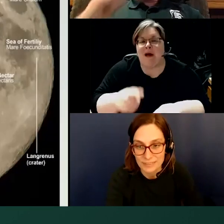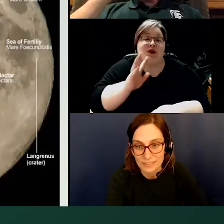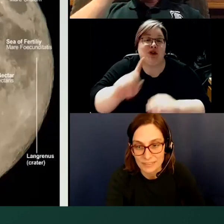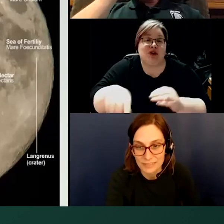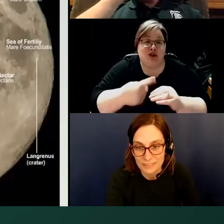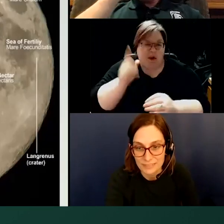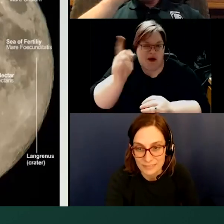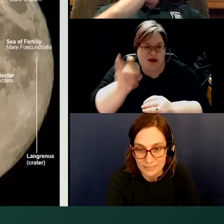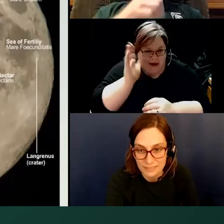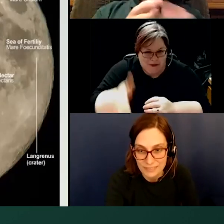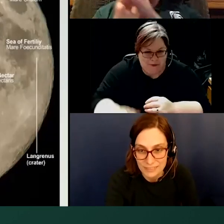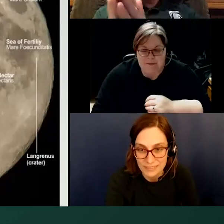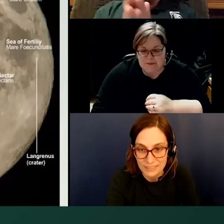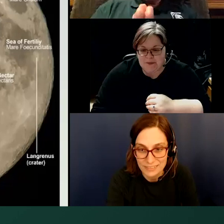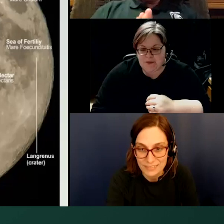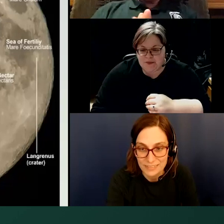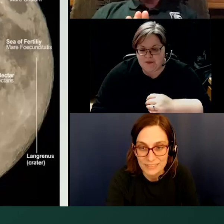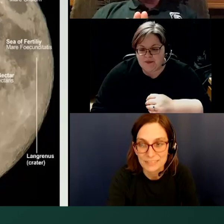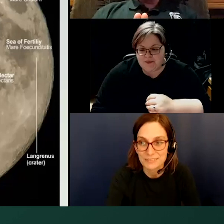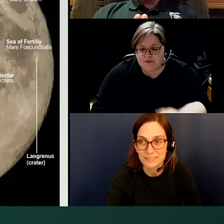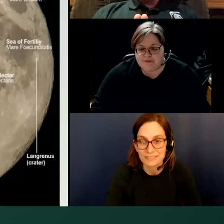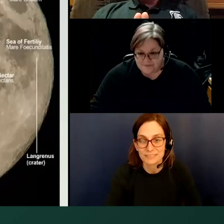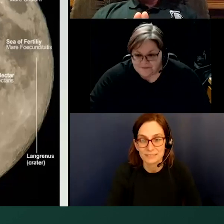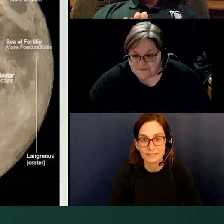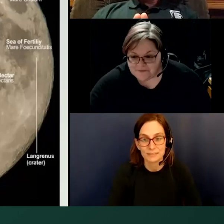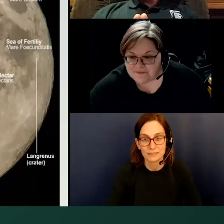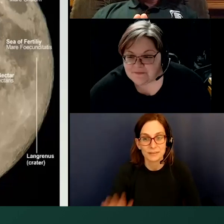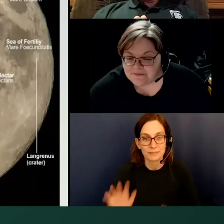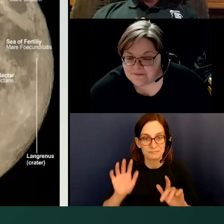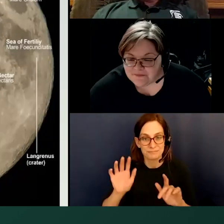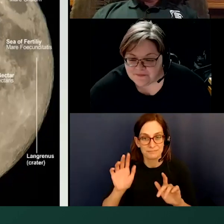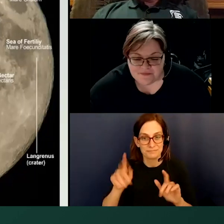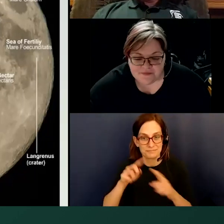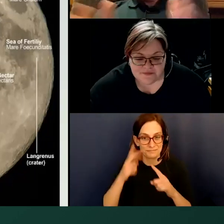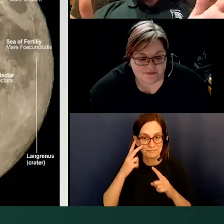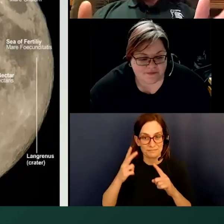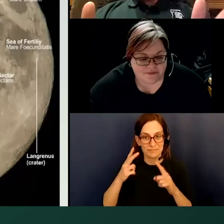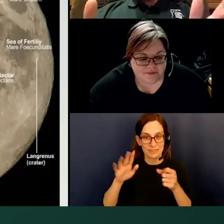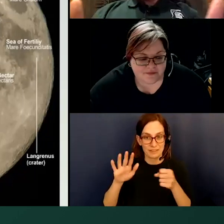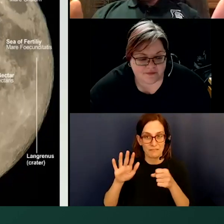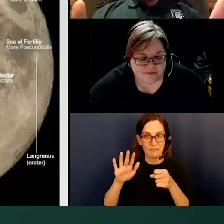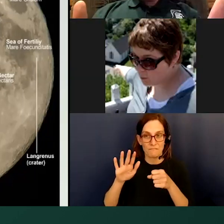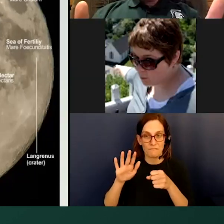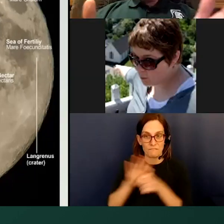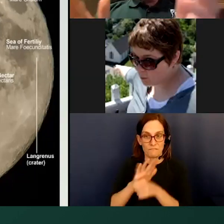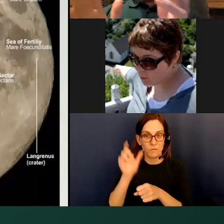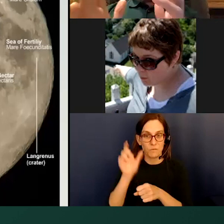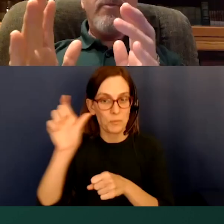But when we're looking at the full moon, what do we actually see? Turns out we can see a